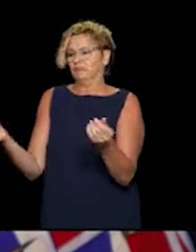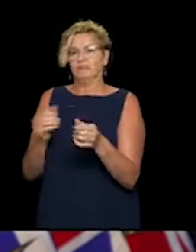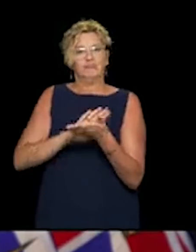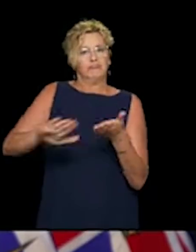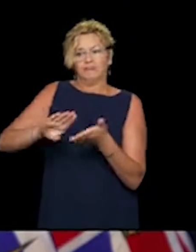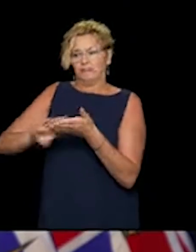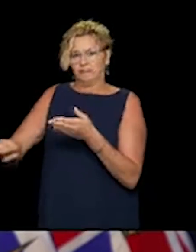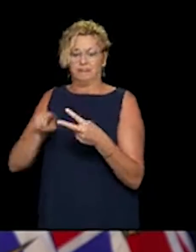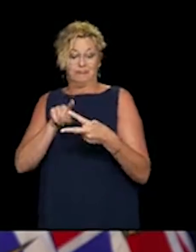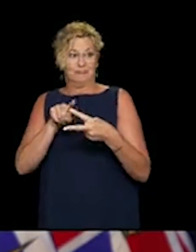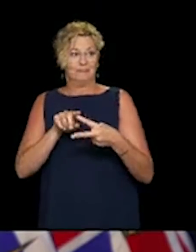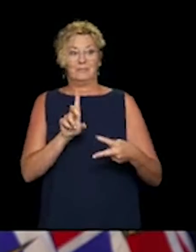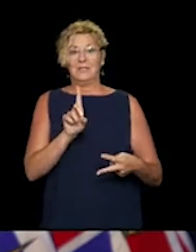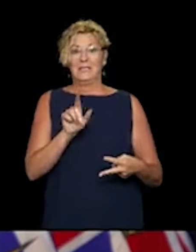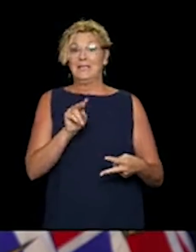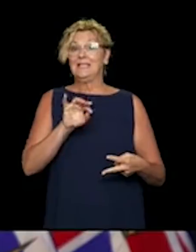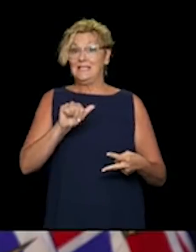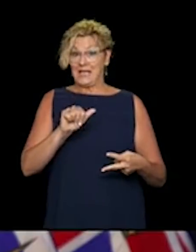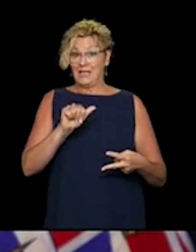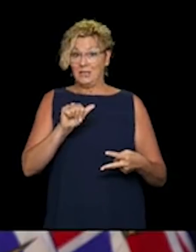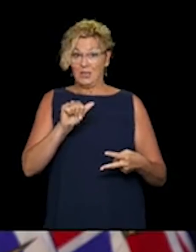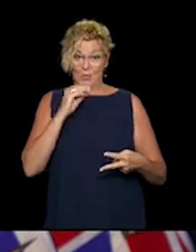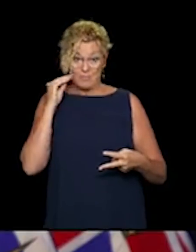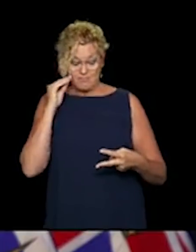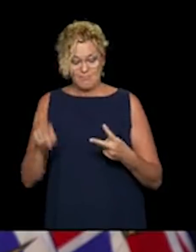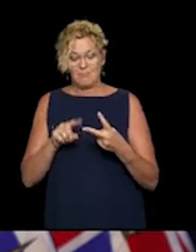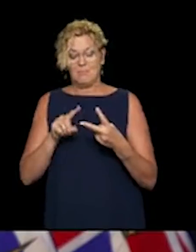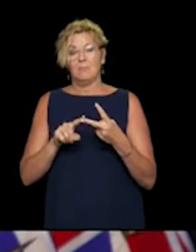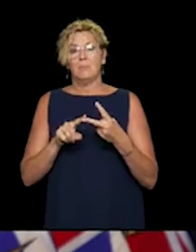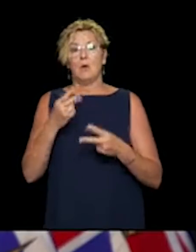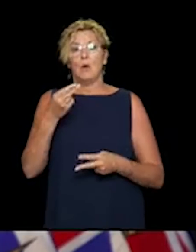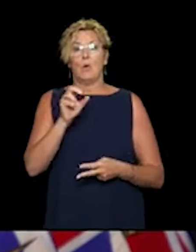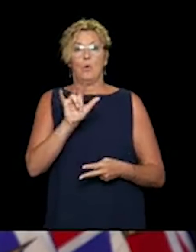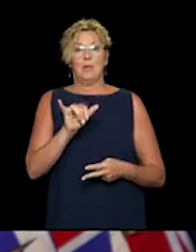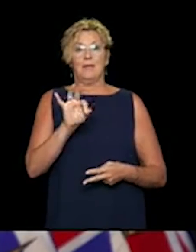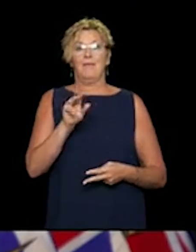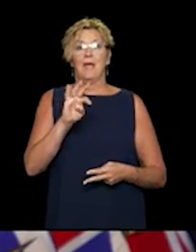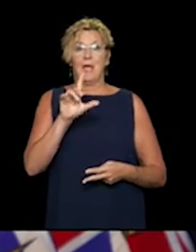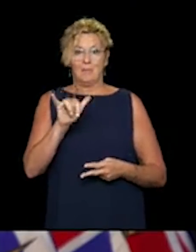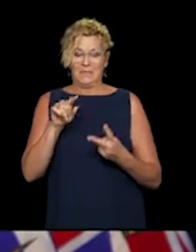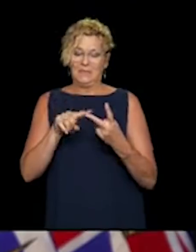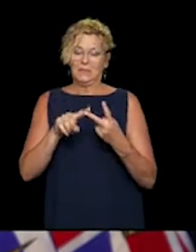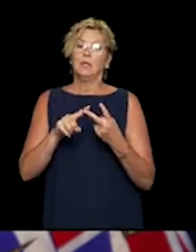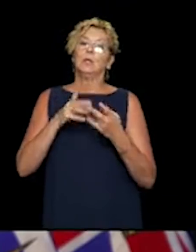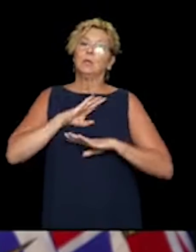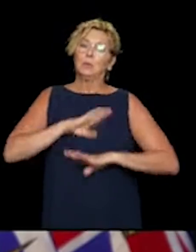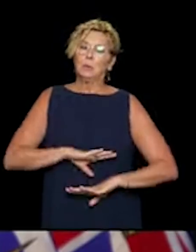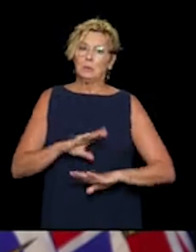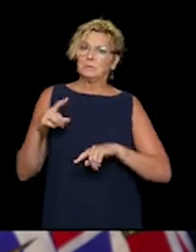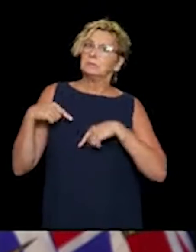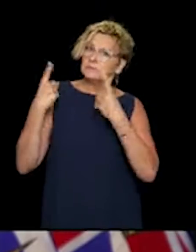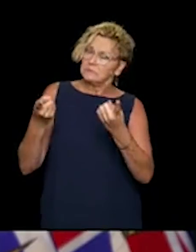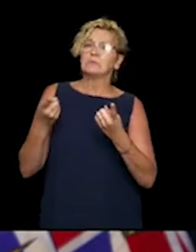Health, which was, as we know, a very challenging outbreak. And we are all very relieved that this has been brought under